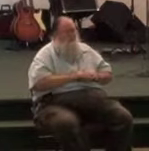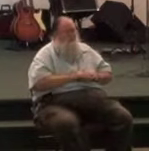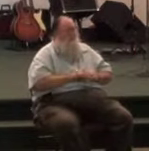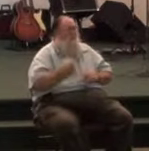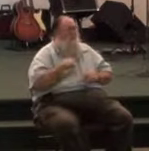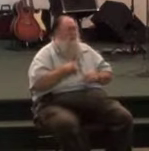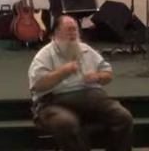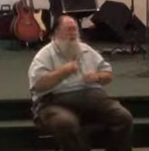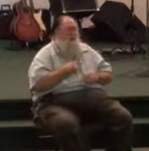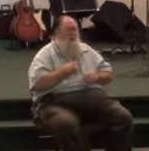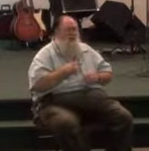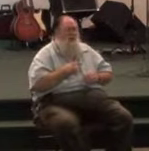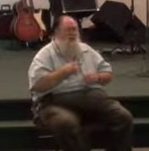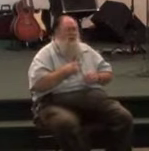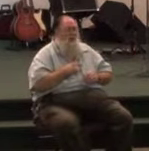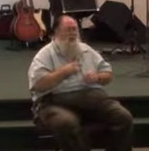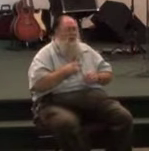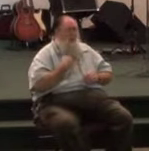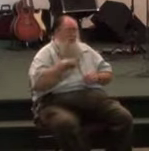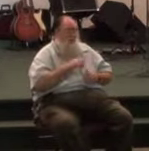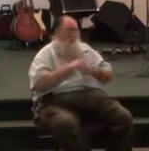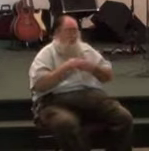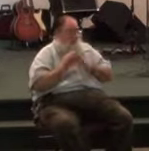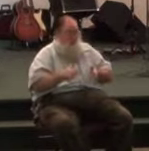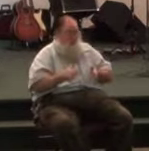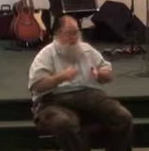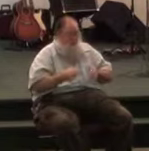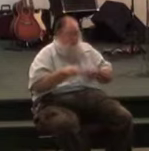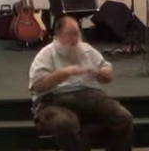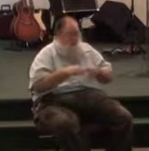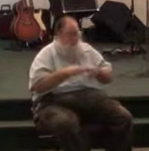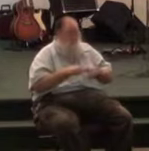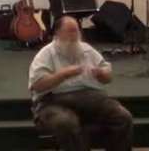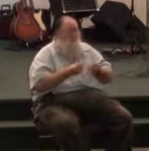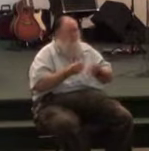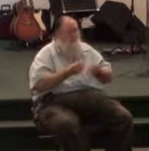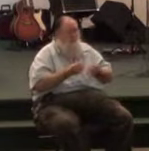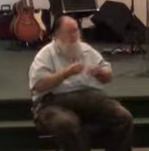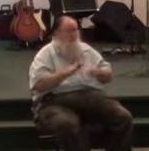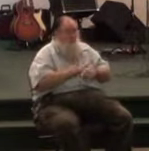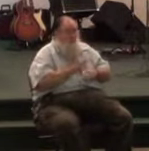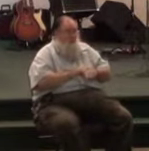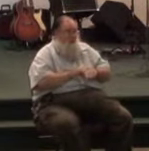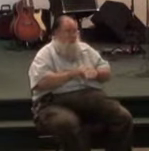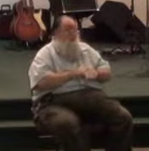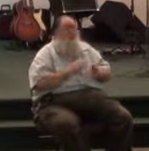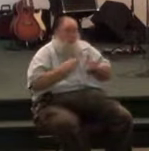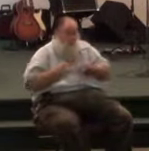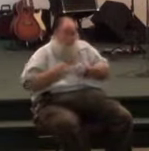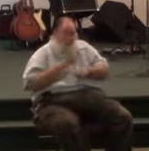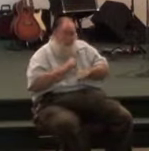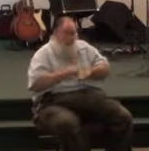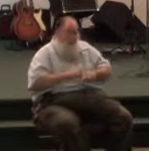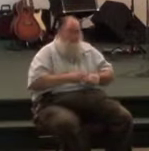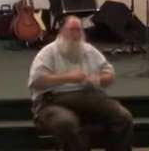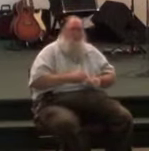We as leaders, those of us that do ministry full force, there is a preparation time. And Pat, I think,